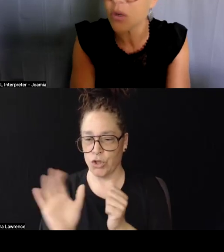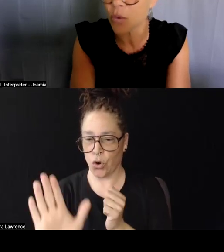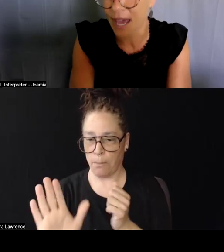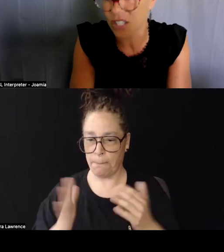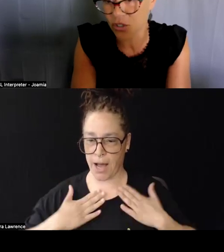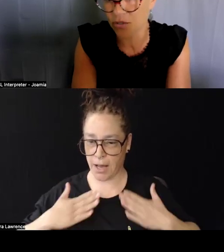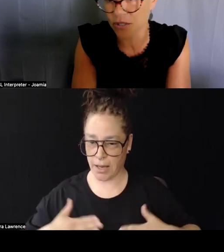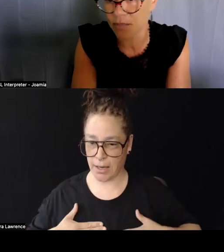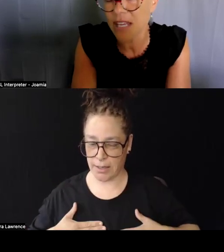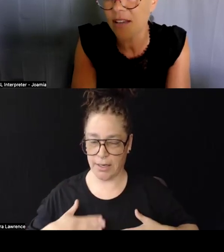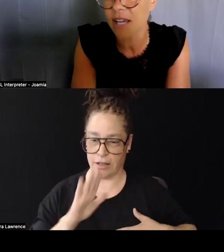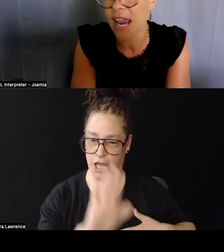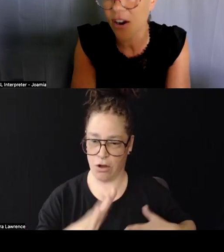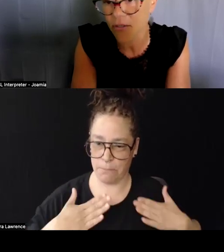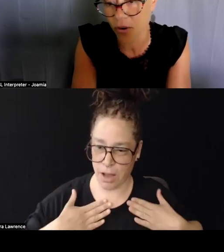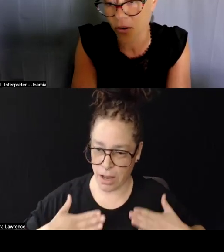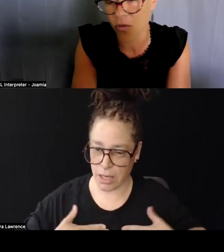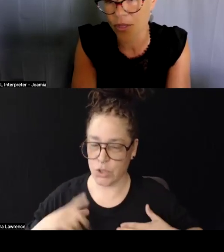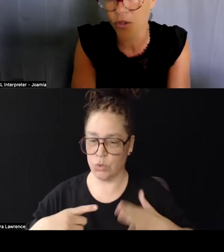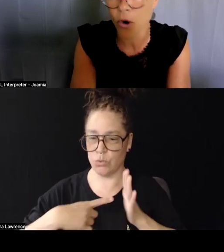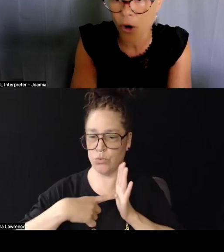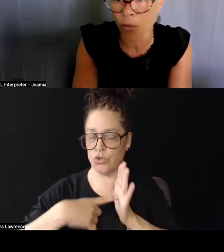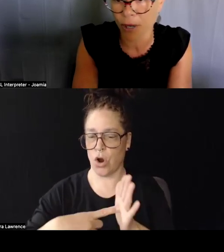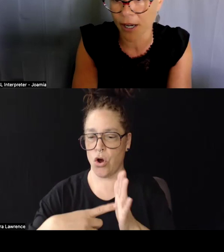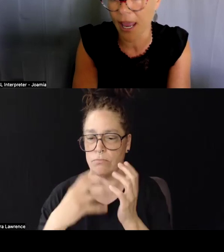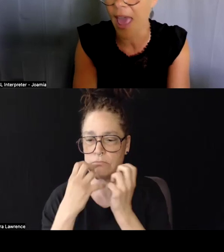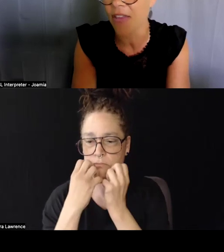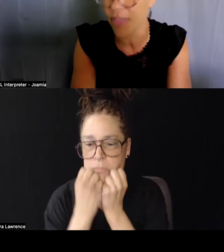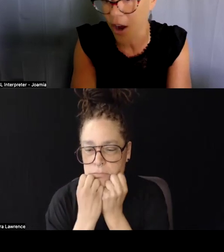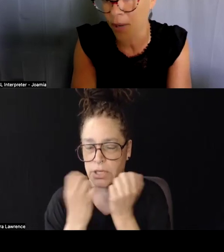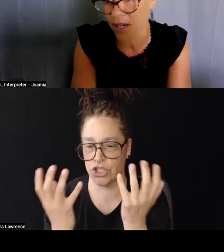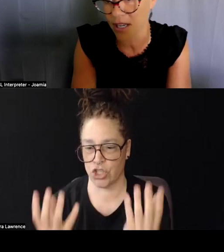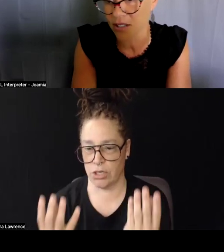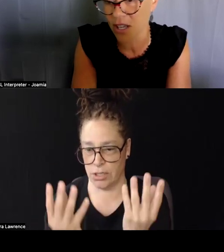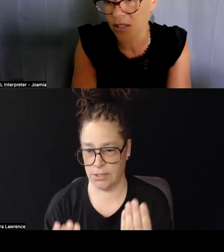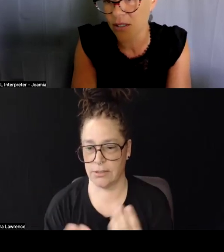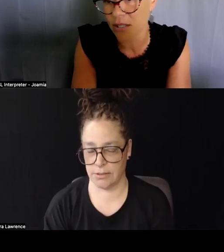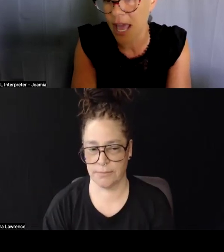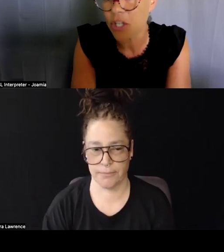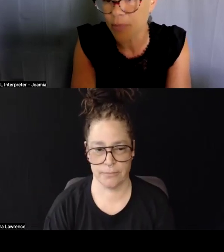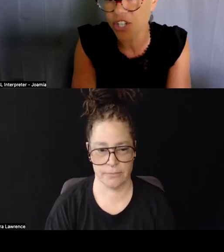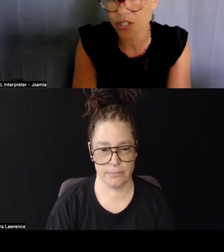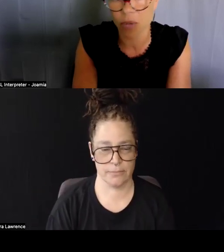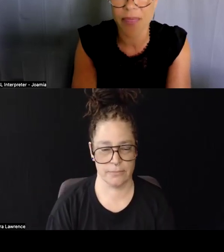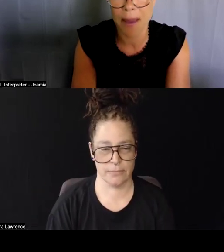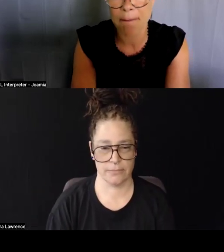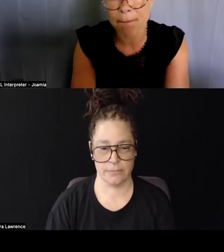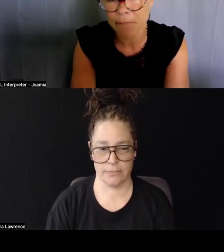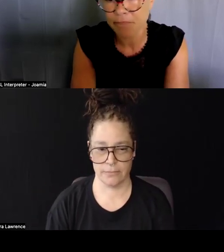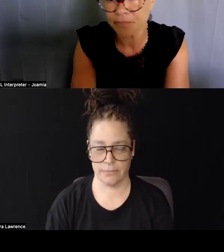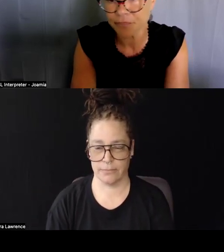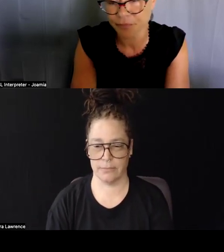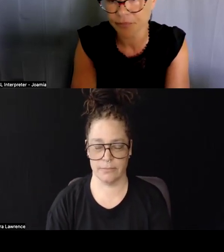being done with that student, being careful with your own body and their bodies, and to be gentle with